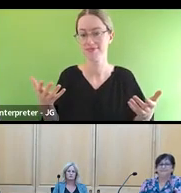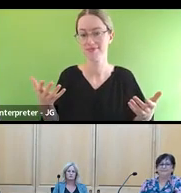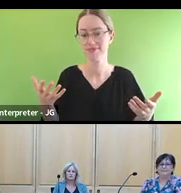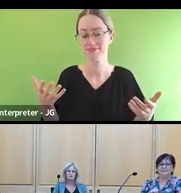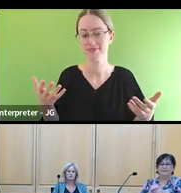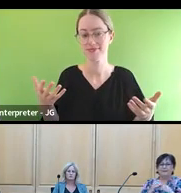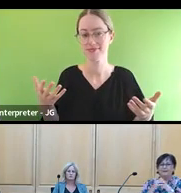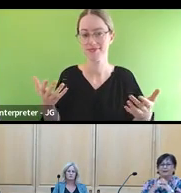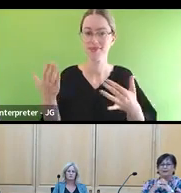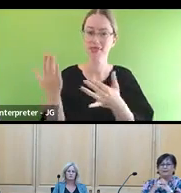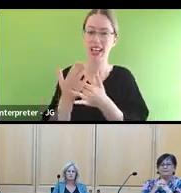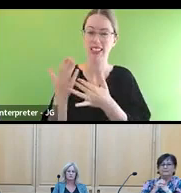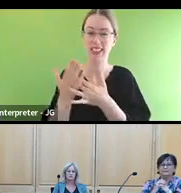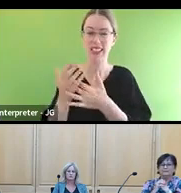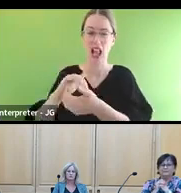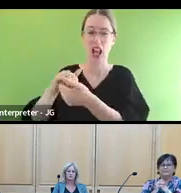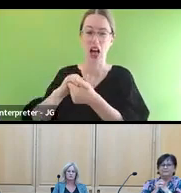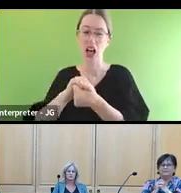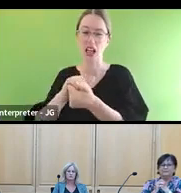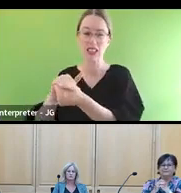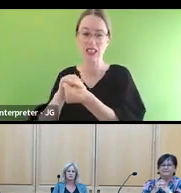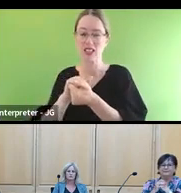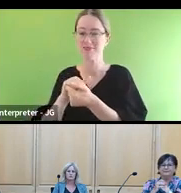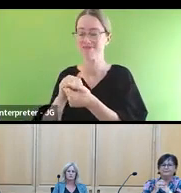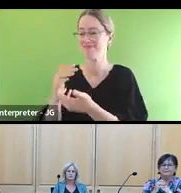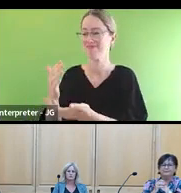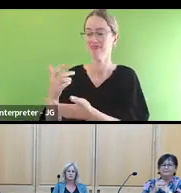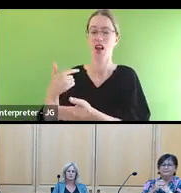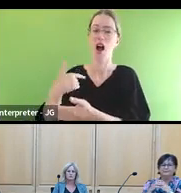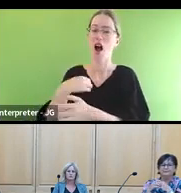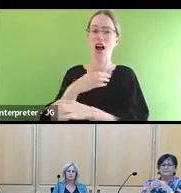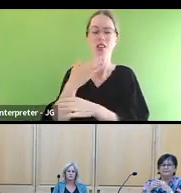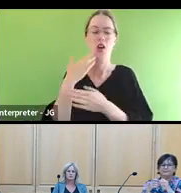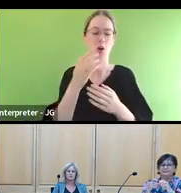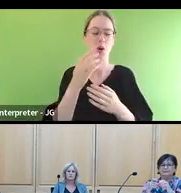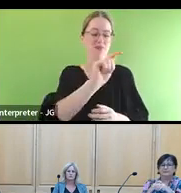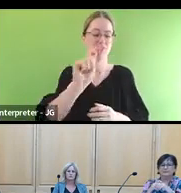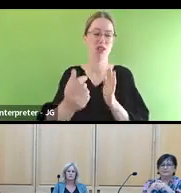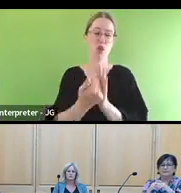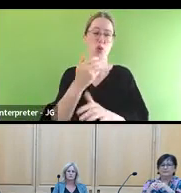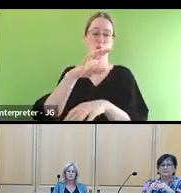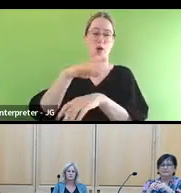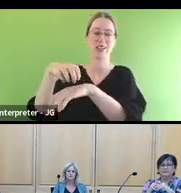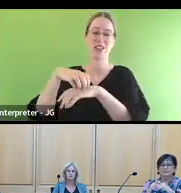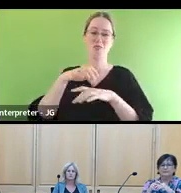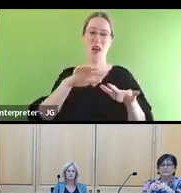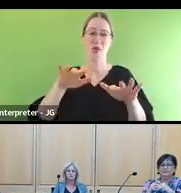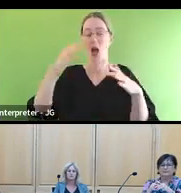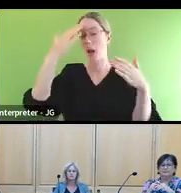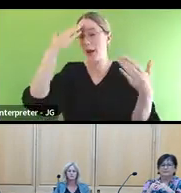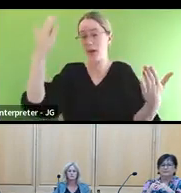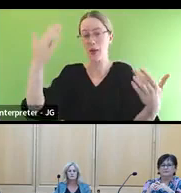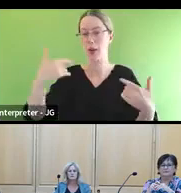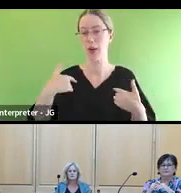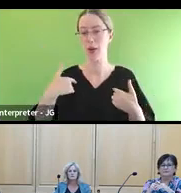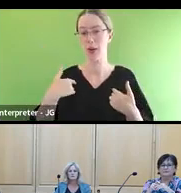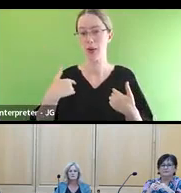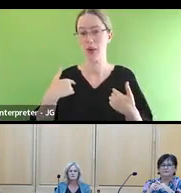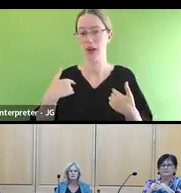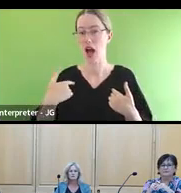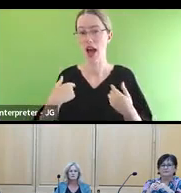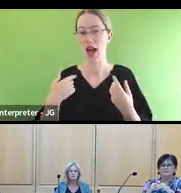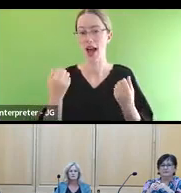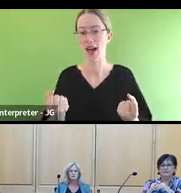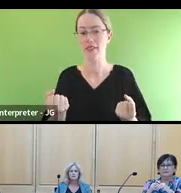There's the Access Alliance, and I'm not up with all the other organisations that are out there anymore, because I don't